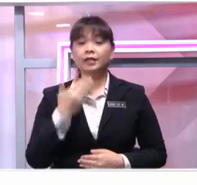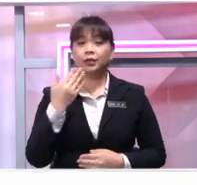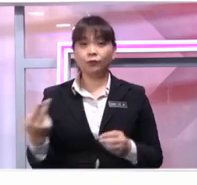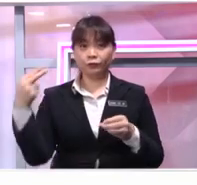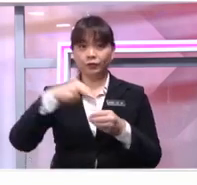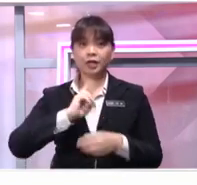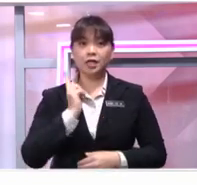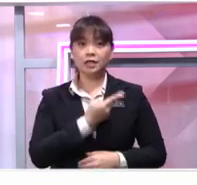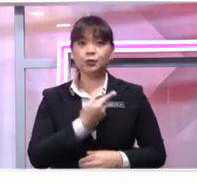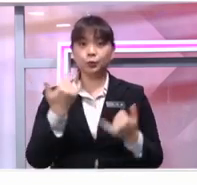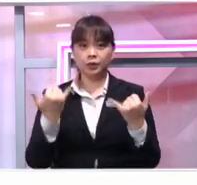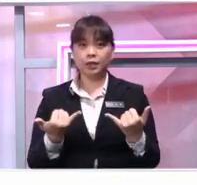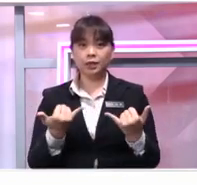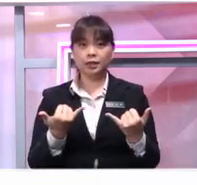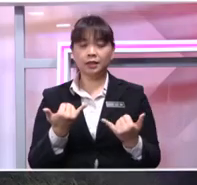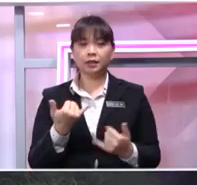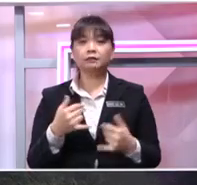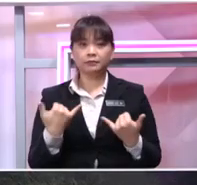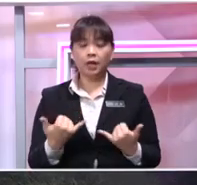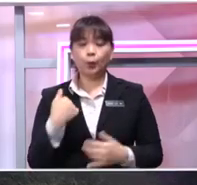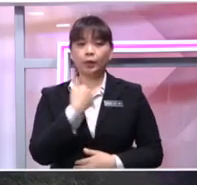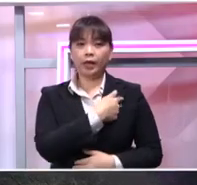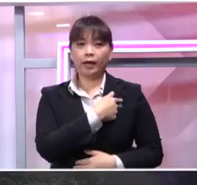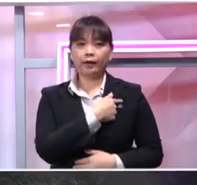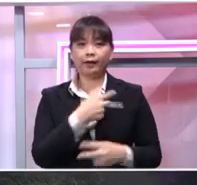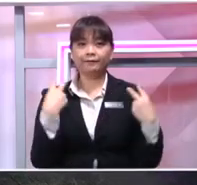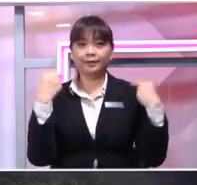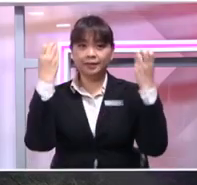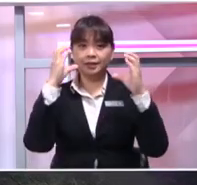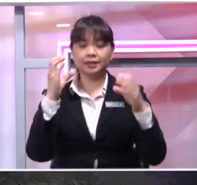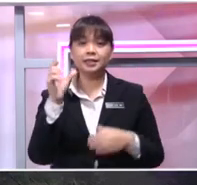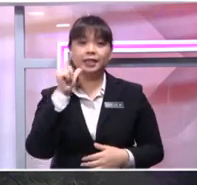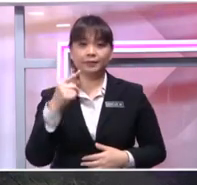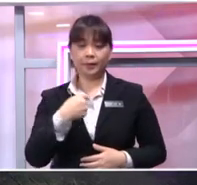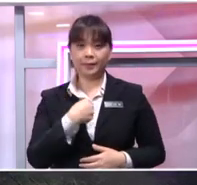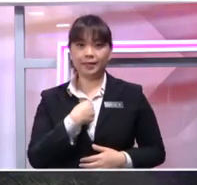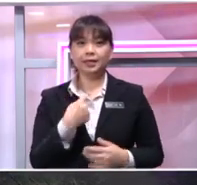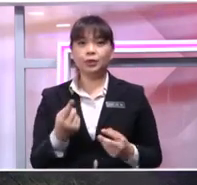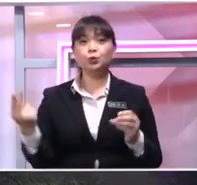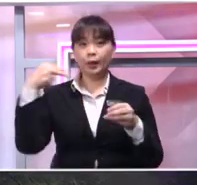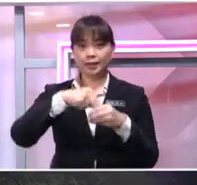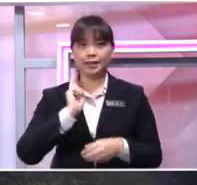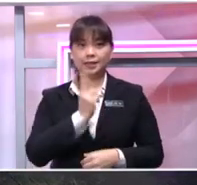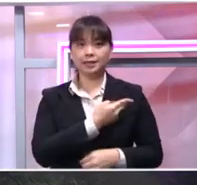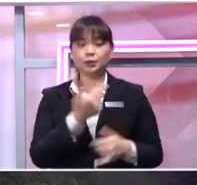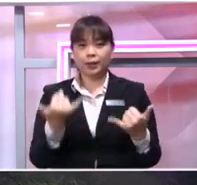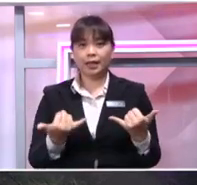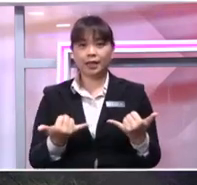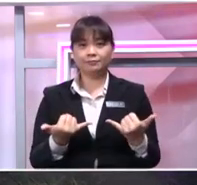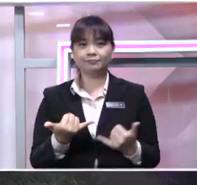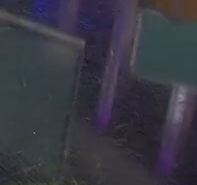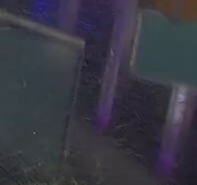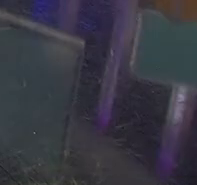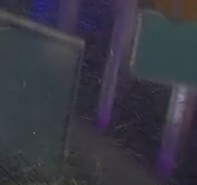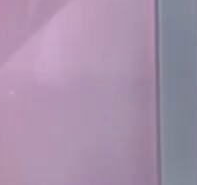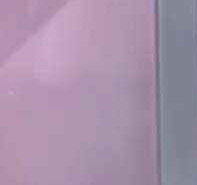now, we also have our interpreter, which is Teacher Kulina from SMK Sultan Abdul Samad Petaling Jaya Selangor. Hi teacher,